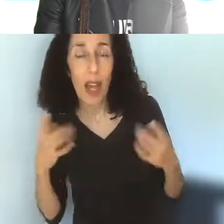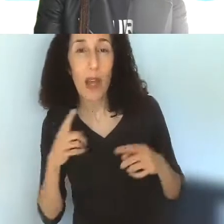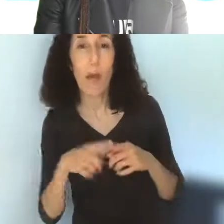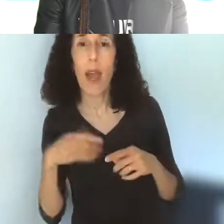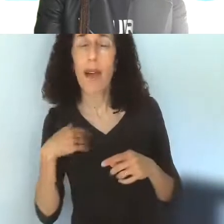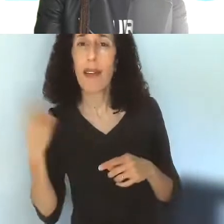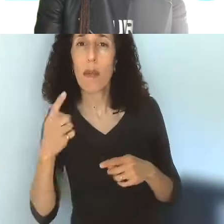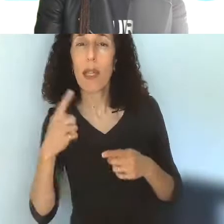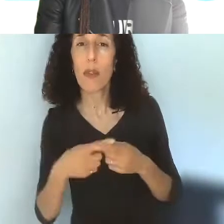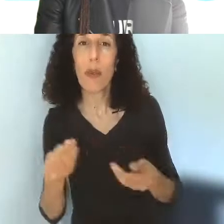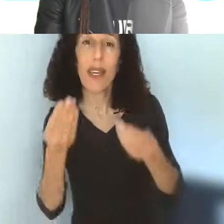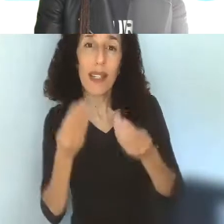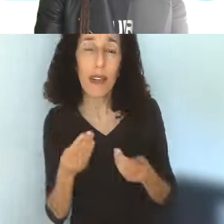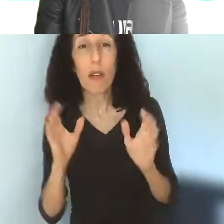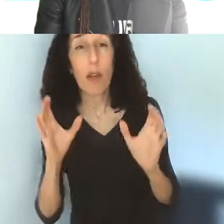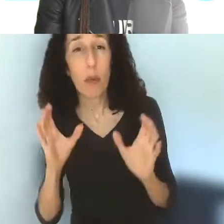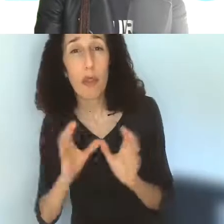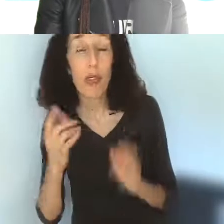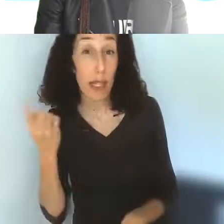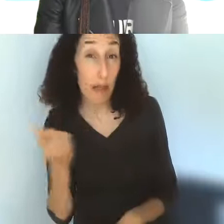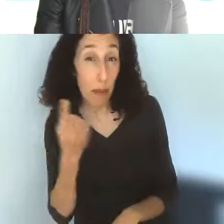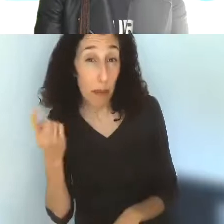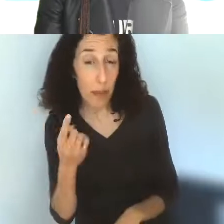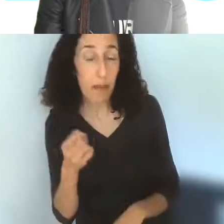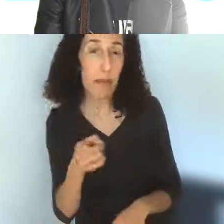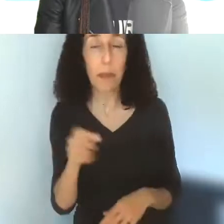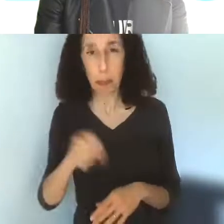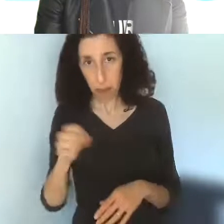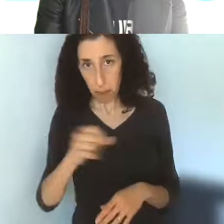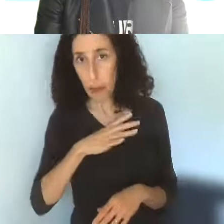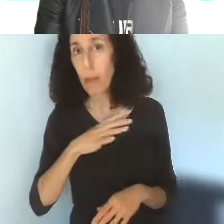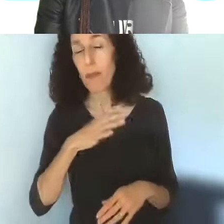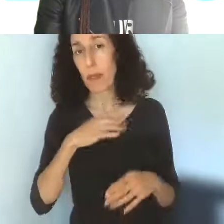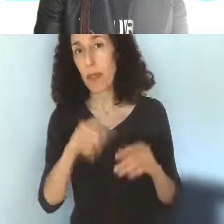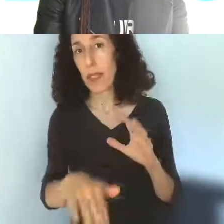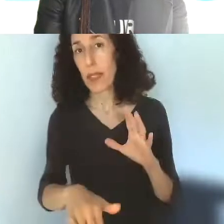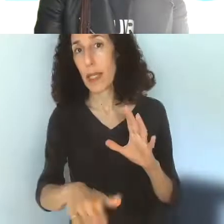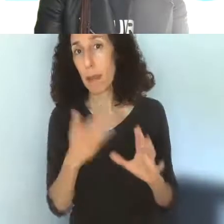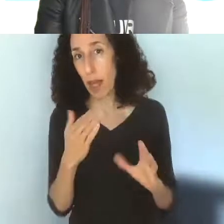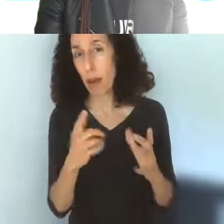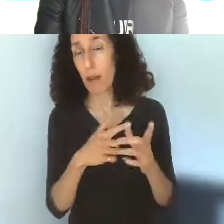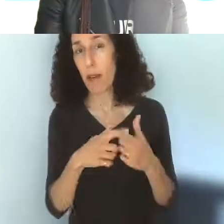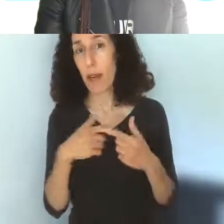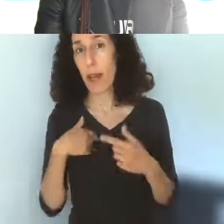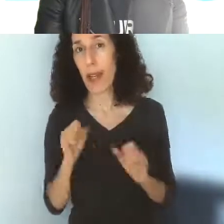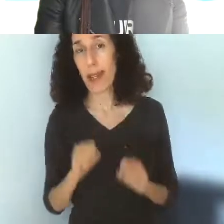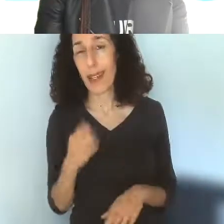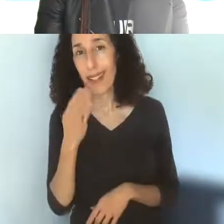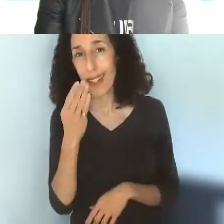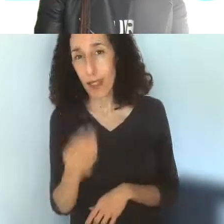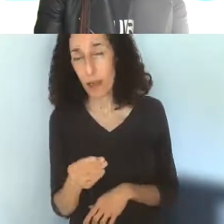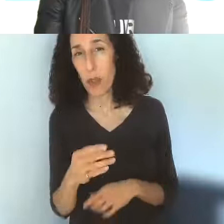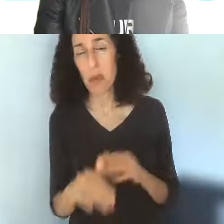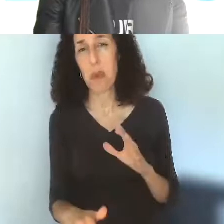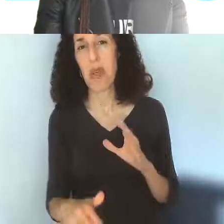writing? If you request it, yes, you can. I'll leave my email in the chat for you. Okay, thank you.